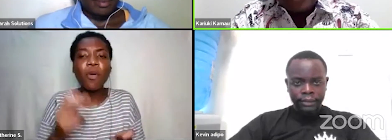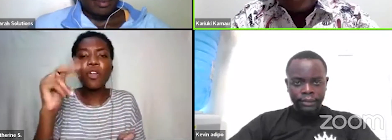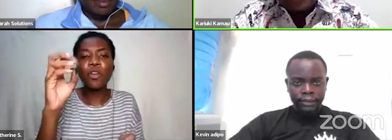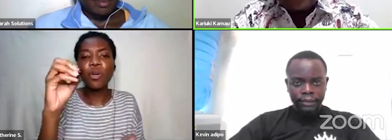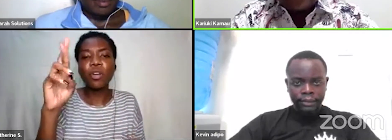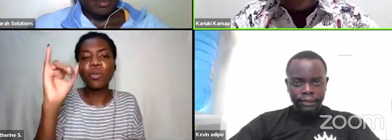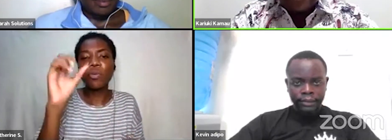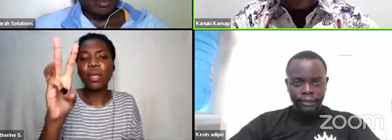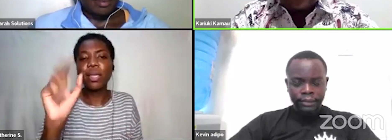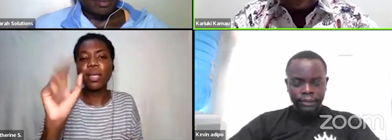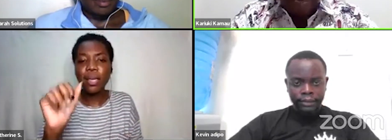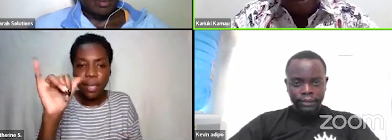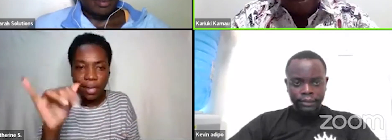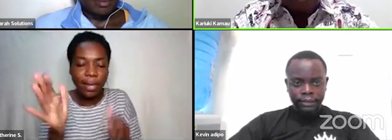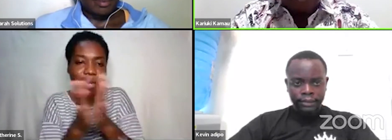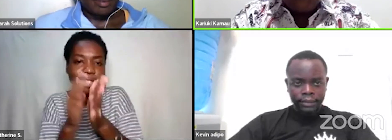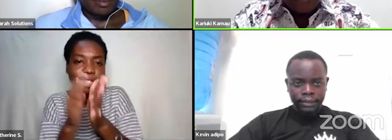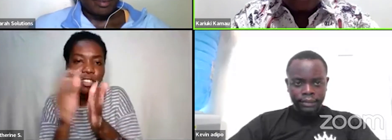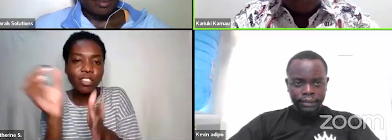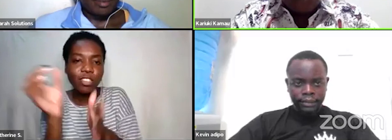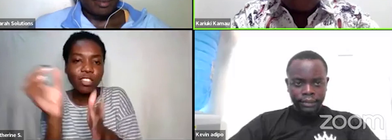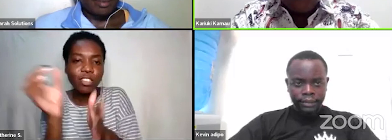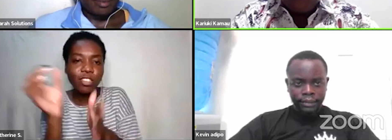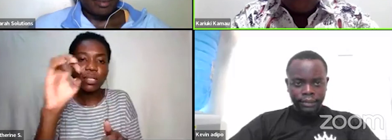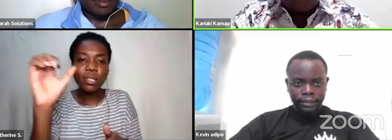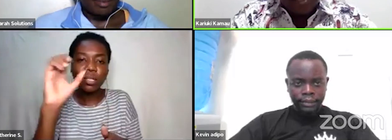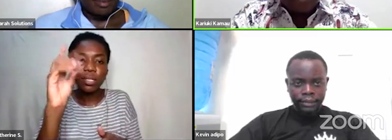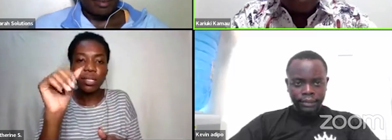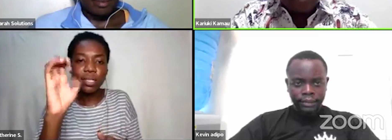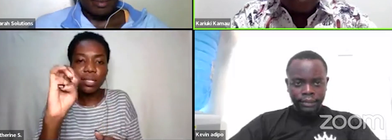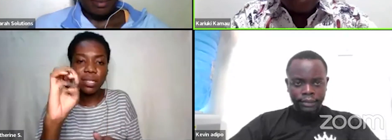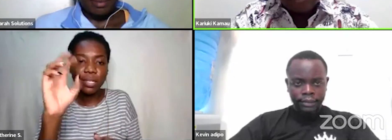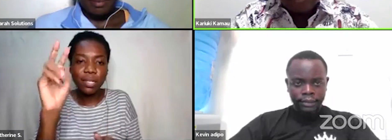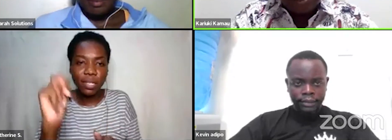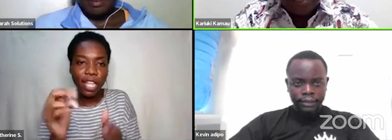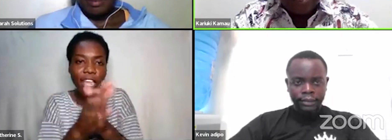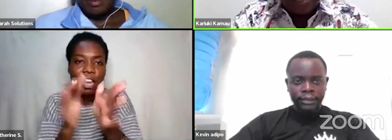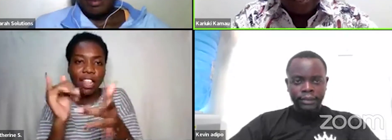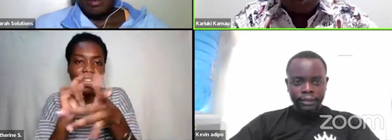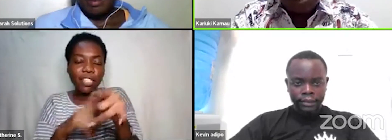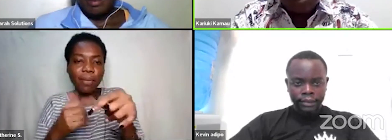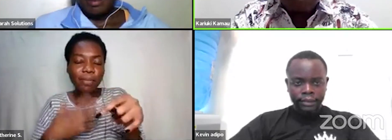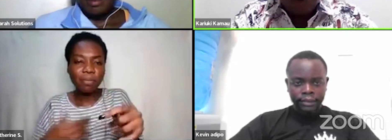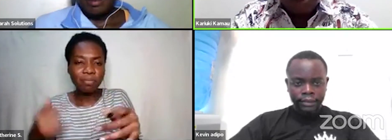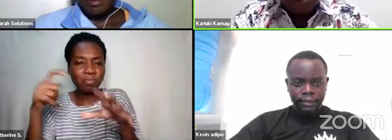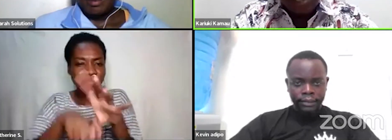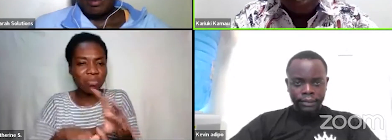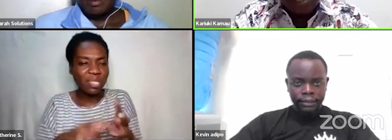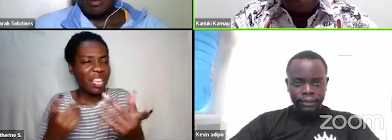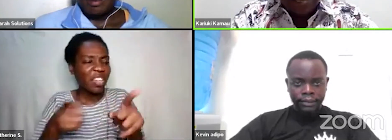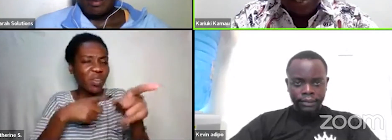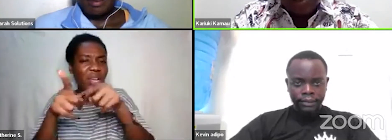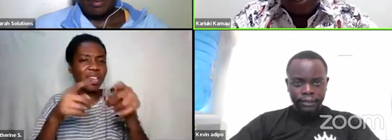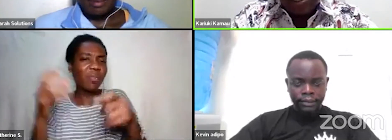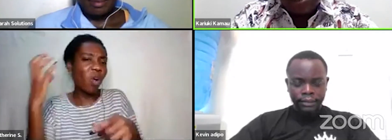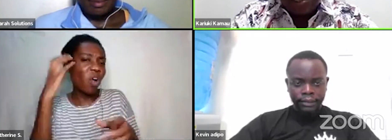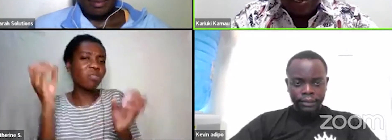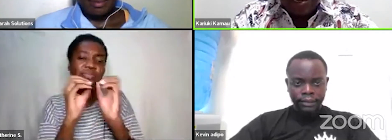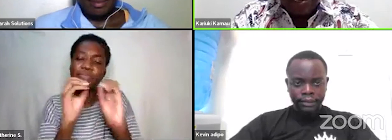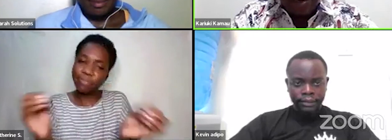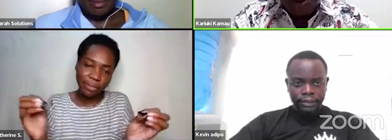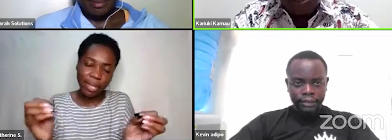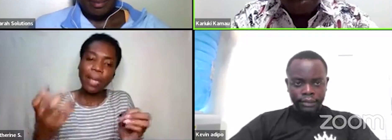what I did is I said, now I'm going to venture looking for these tourists. And I had not done any tourism course. My background